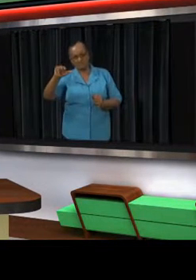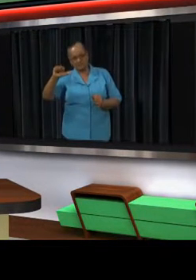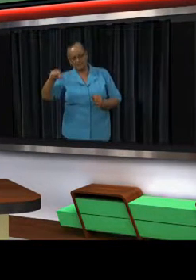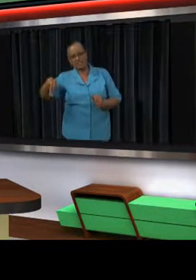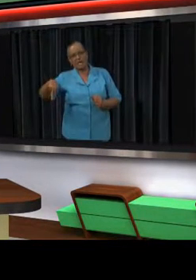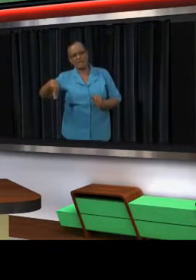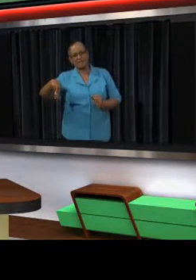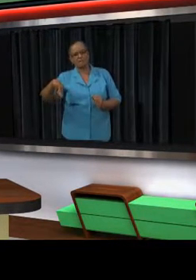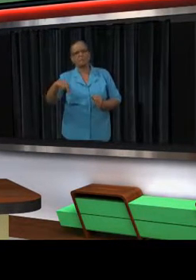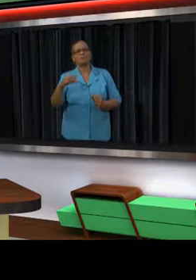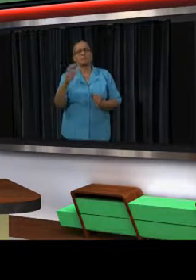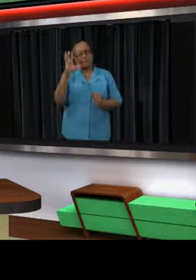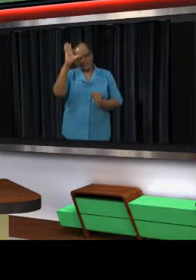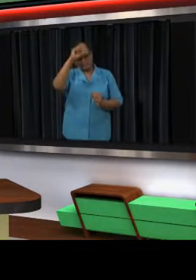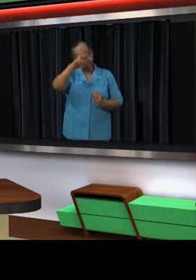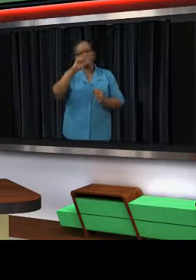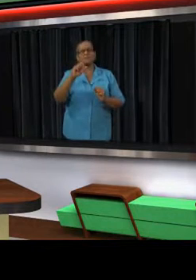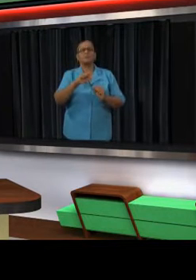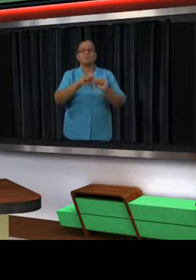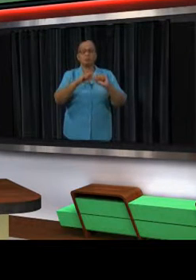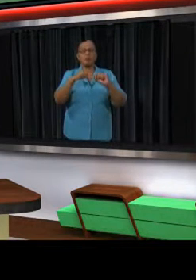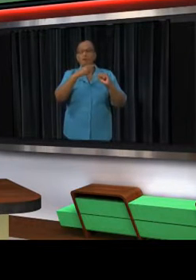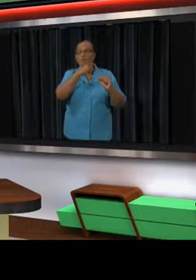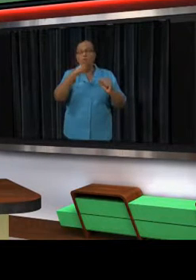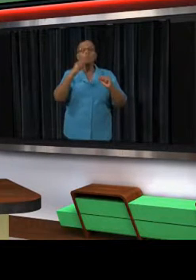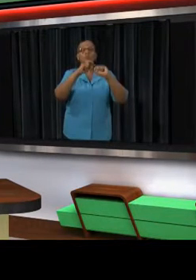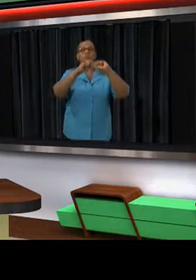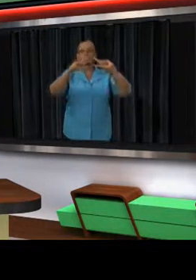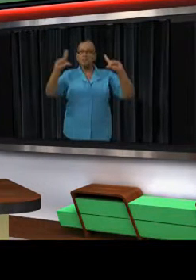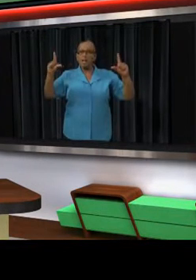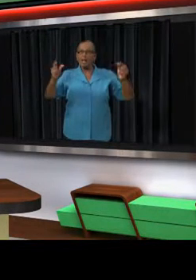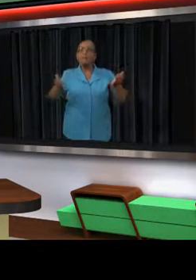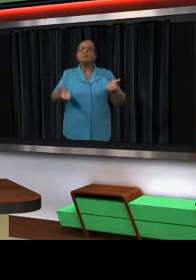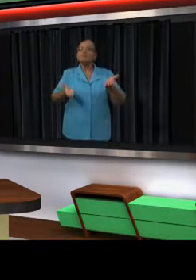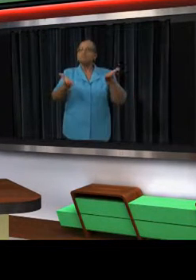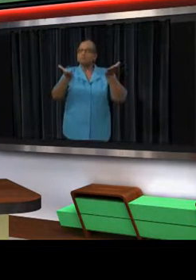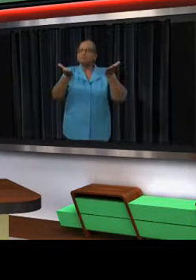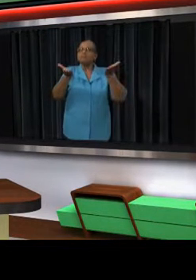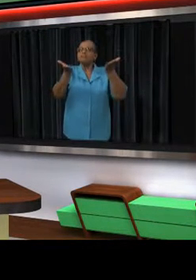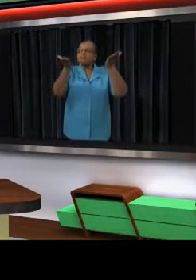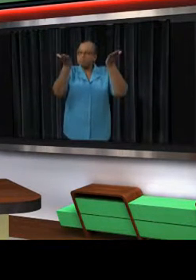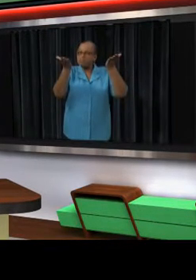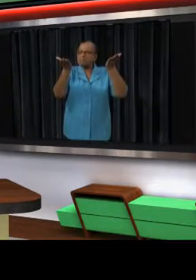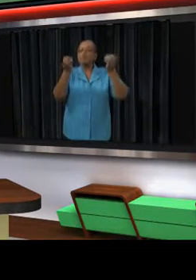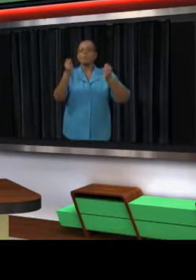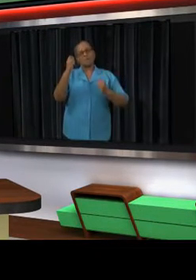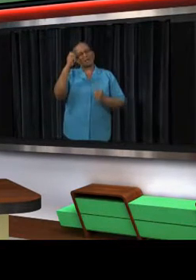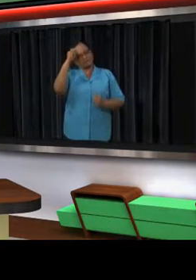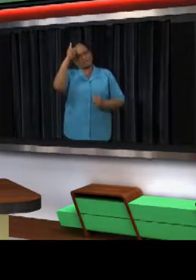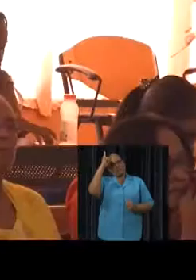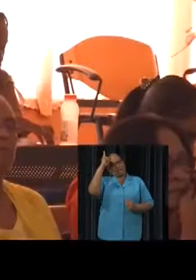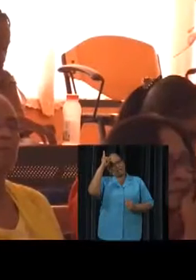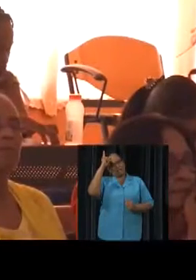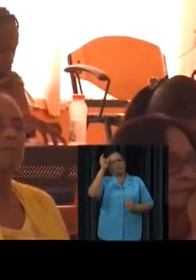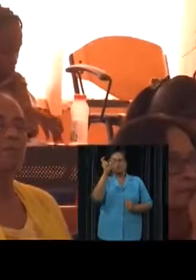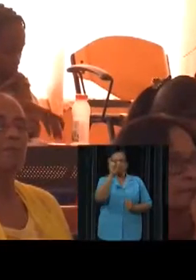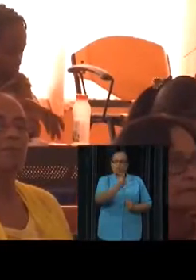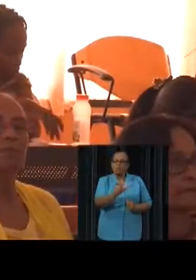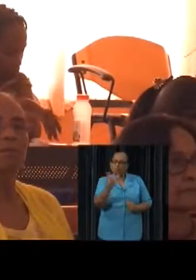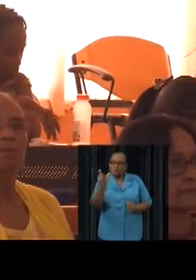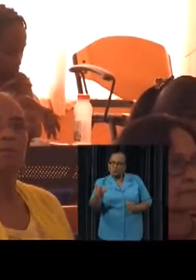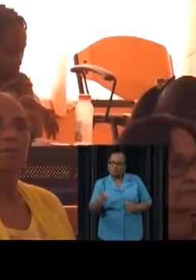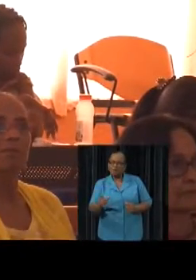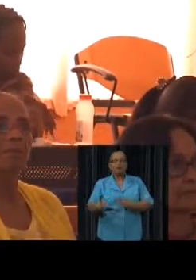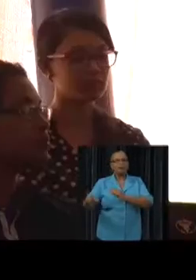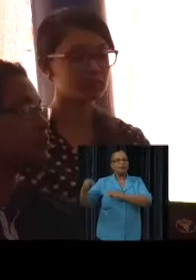to preserve the mother language so the linguistic and cultural traditions can survive. It is also